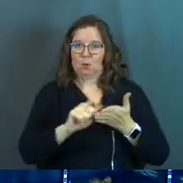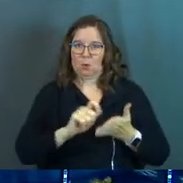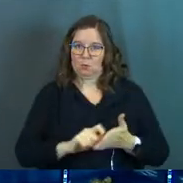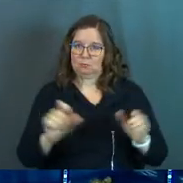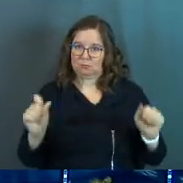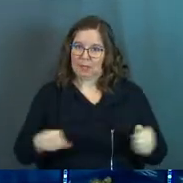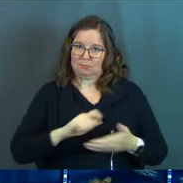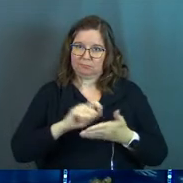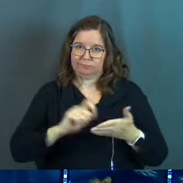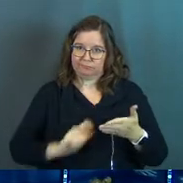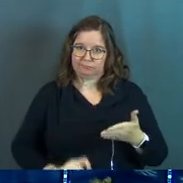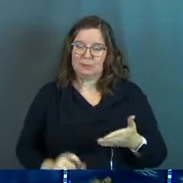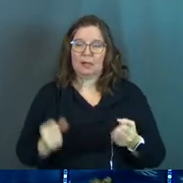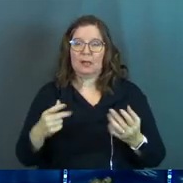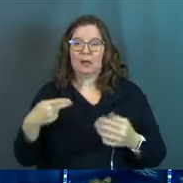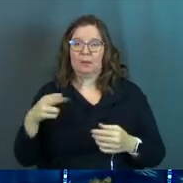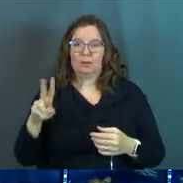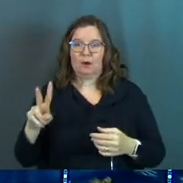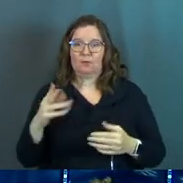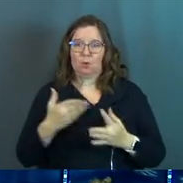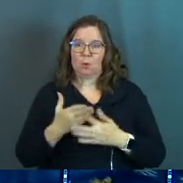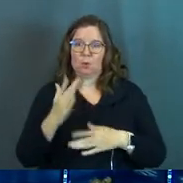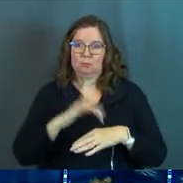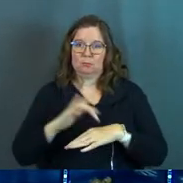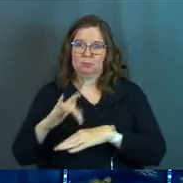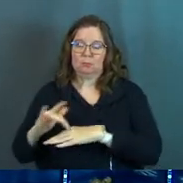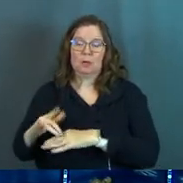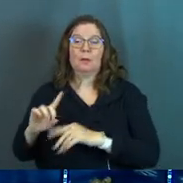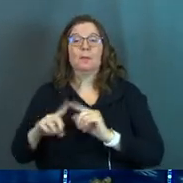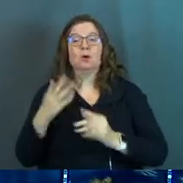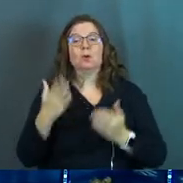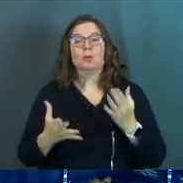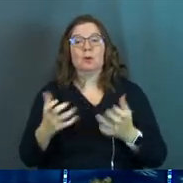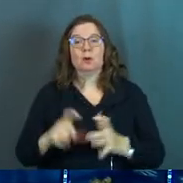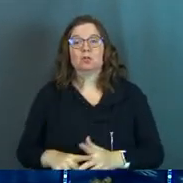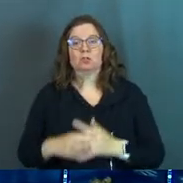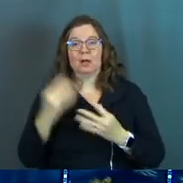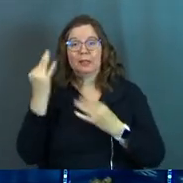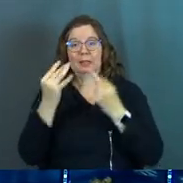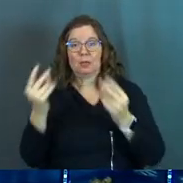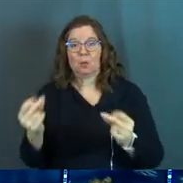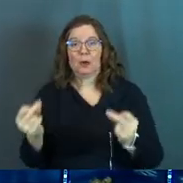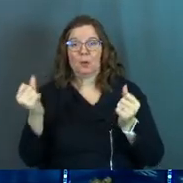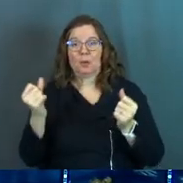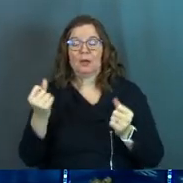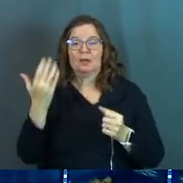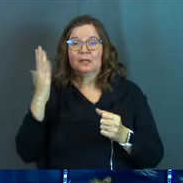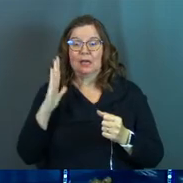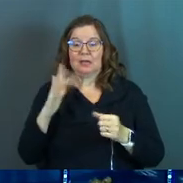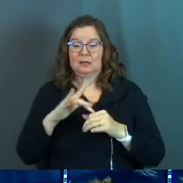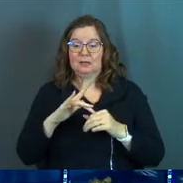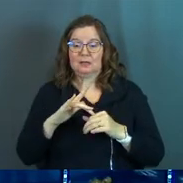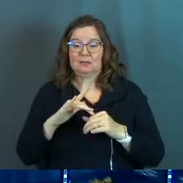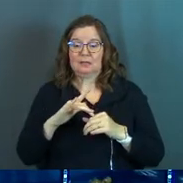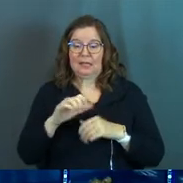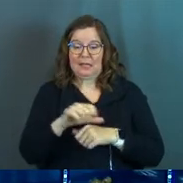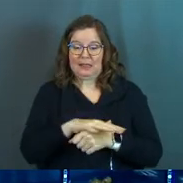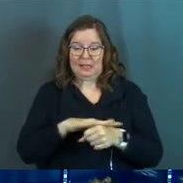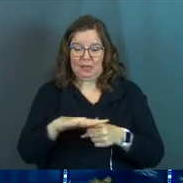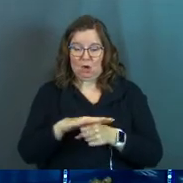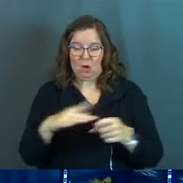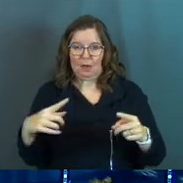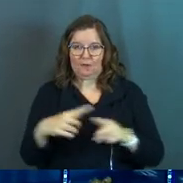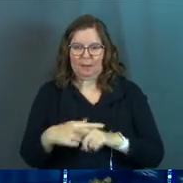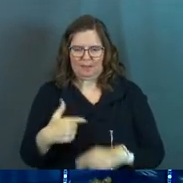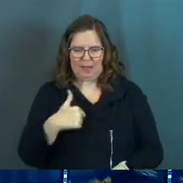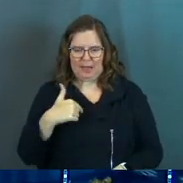take, lots of Proverbs that we're going to go through. But you might want to start thinking right away of, God, in the area of conflict, where